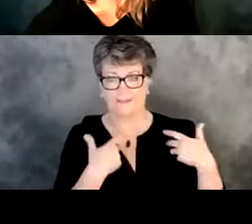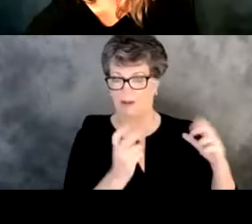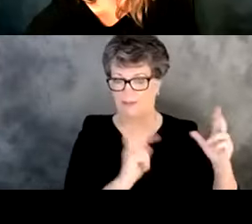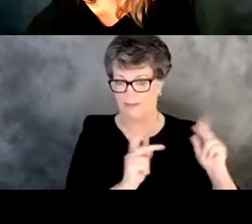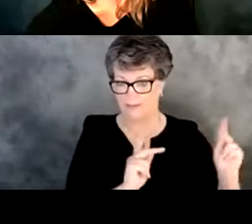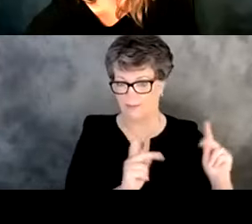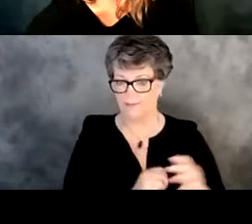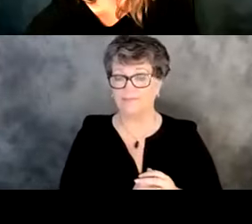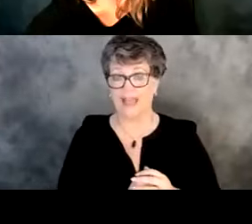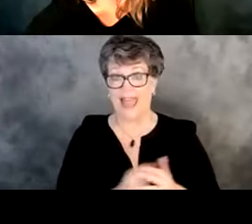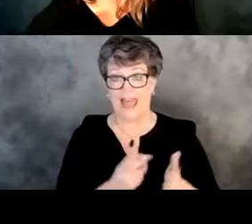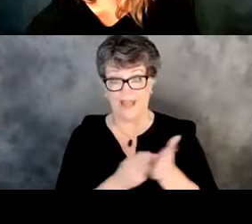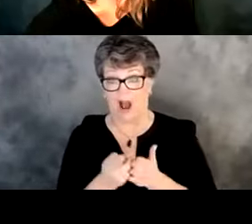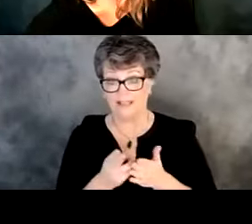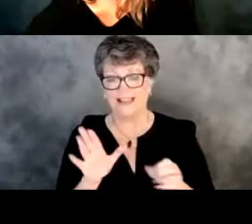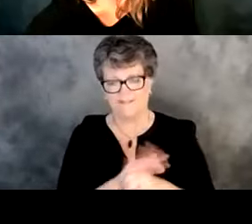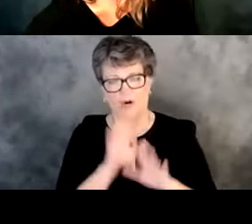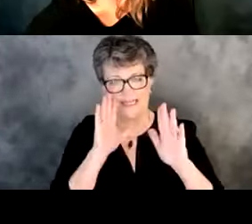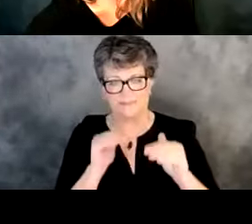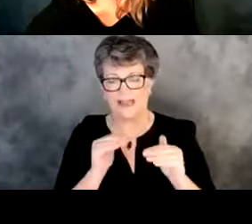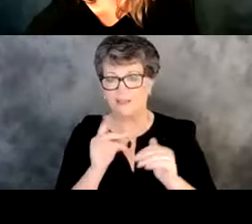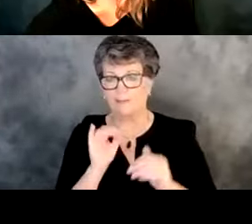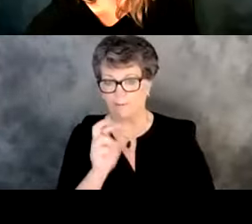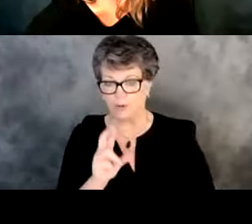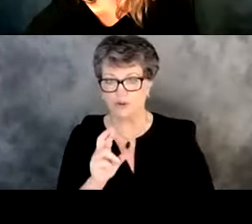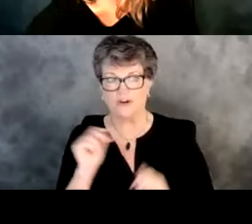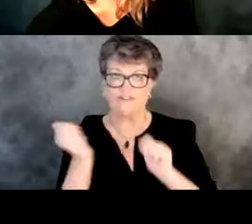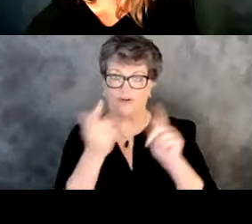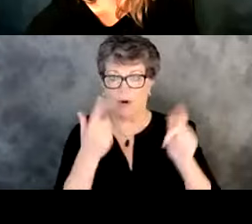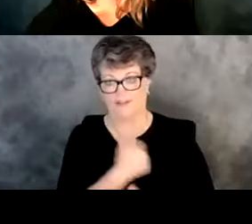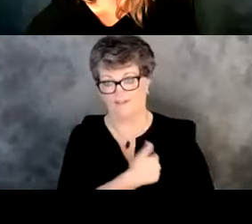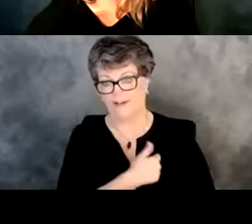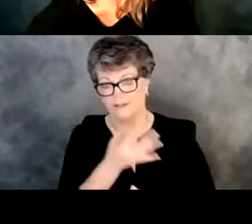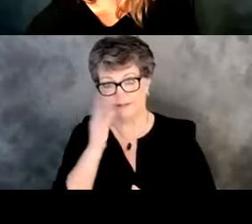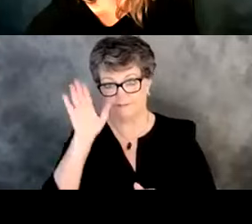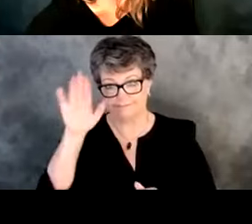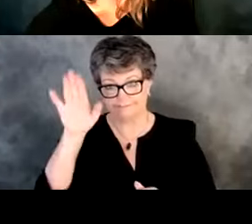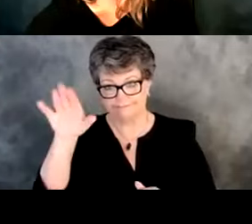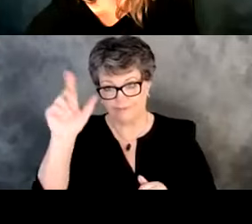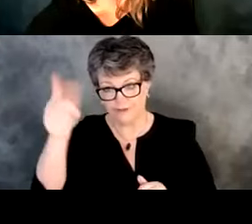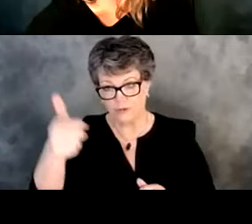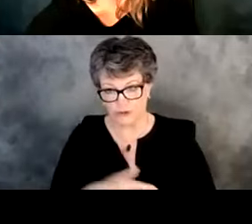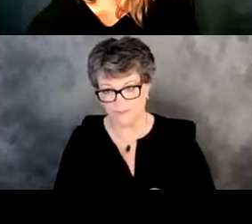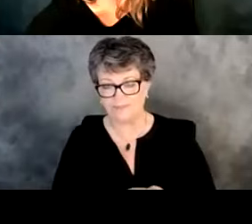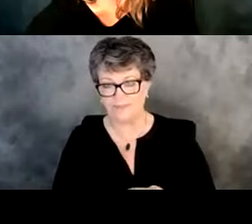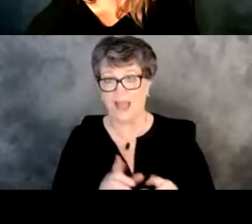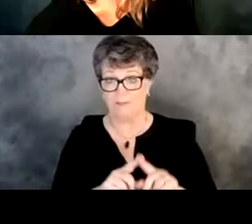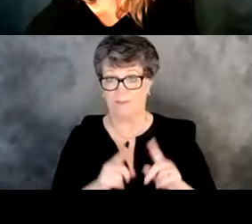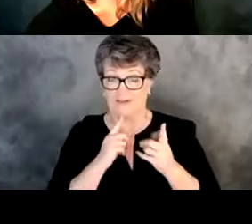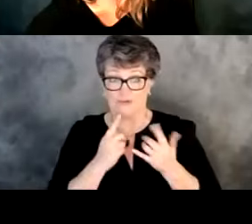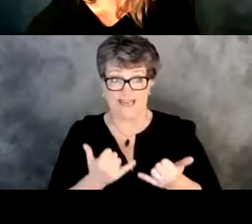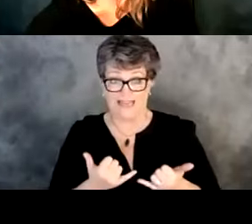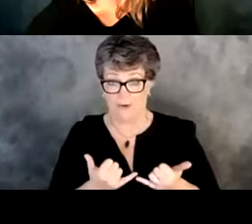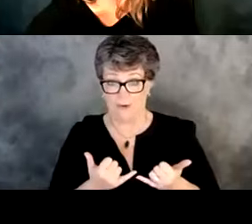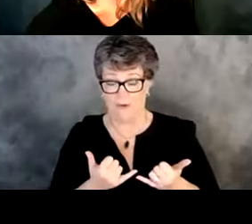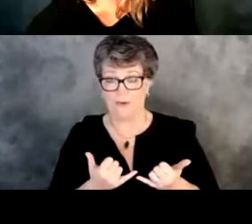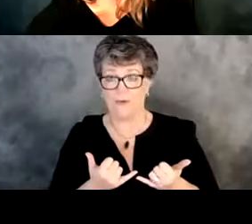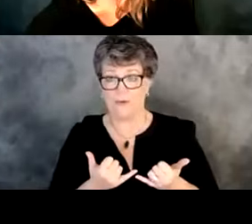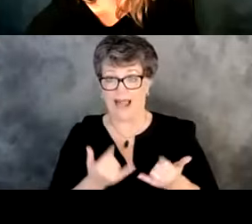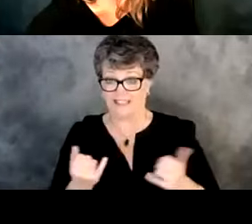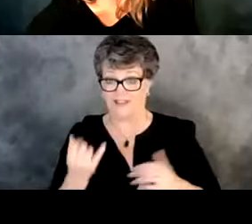be honest, I fully expect there to be boosters for probably all of us in the very near future. But as we stand as of